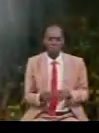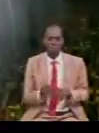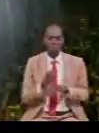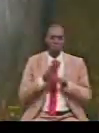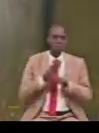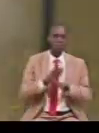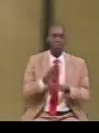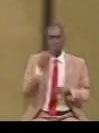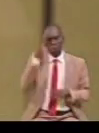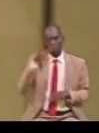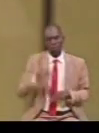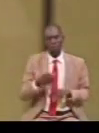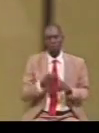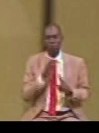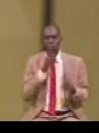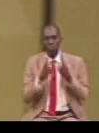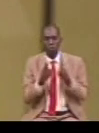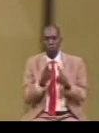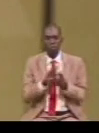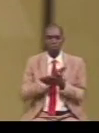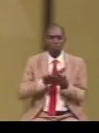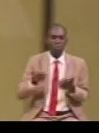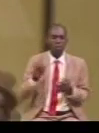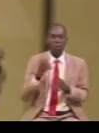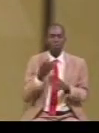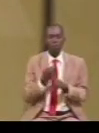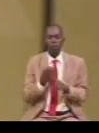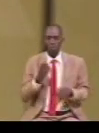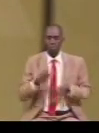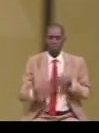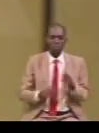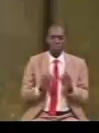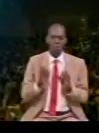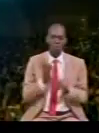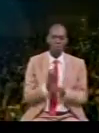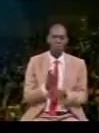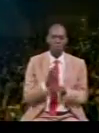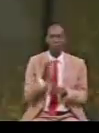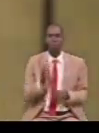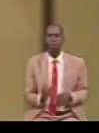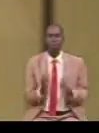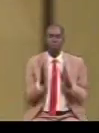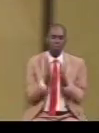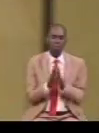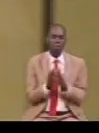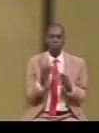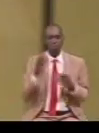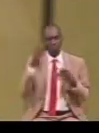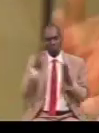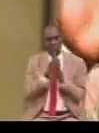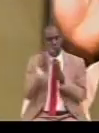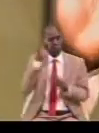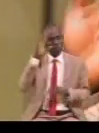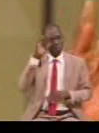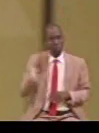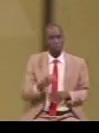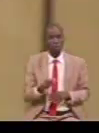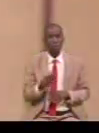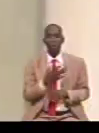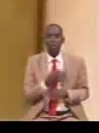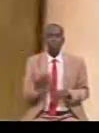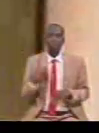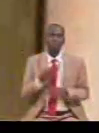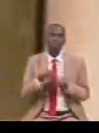speaking, the Lord should clear it out and let him speak and let him walk in the name of Jesus. And we all say,